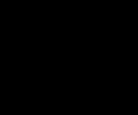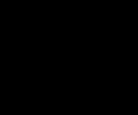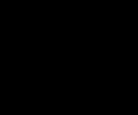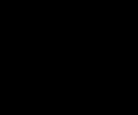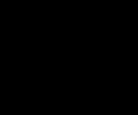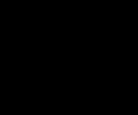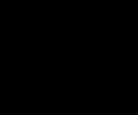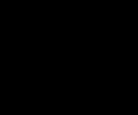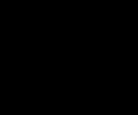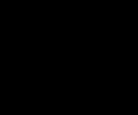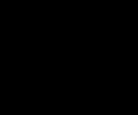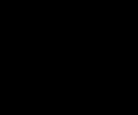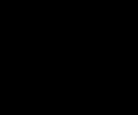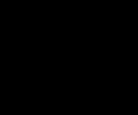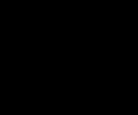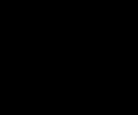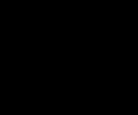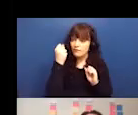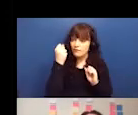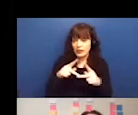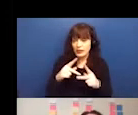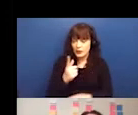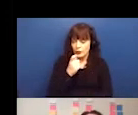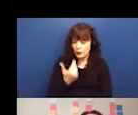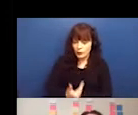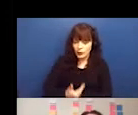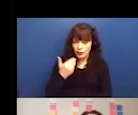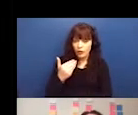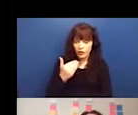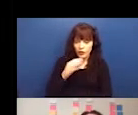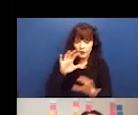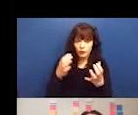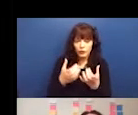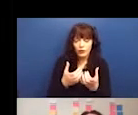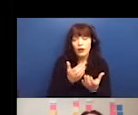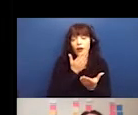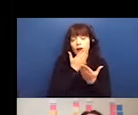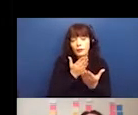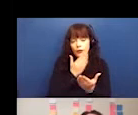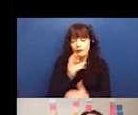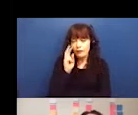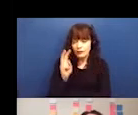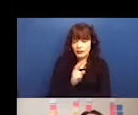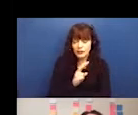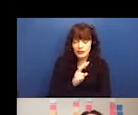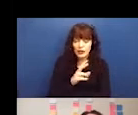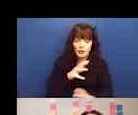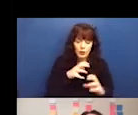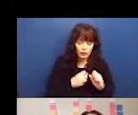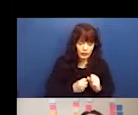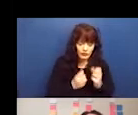the textures of our places in the cosmos. I am grateful for witnessing. I shed my grief for the sadness of